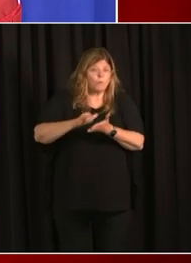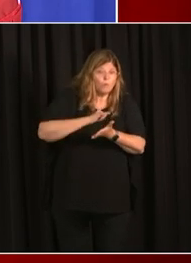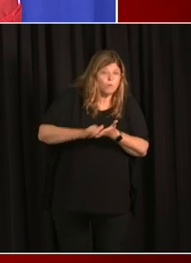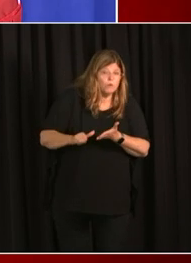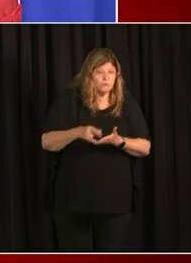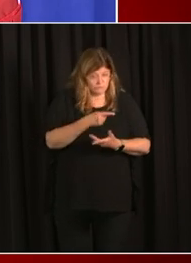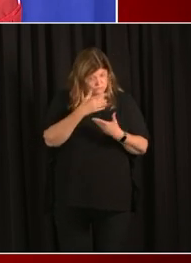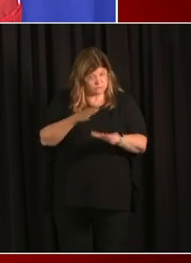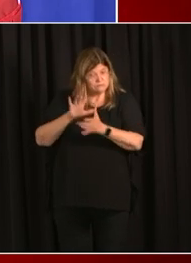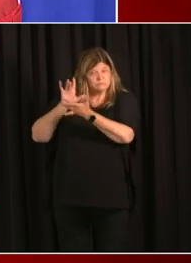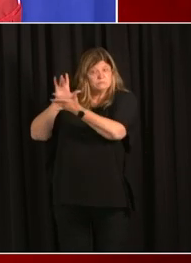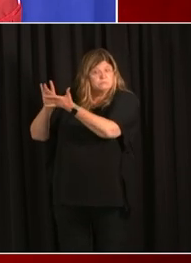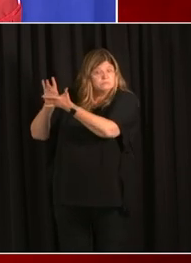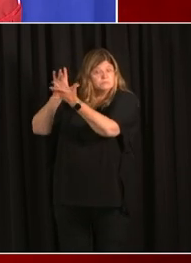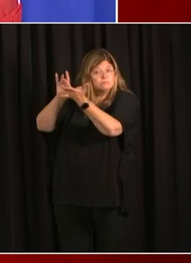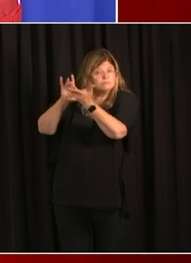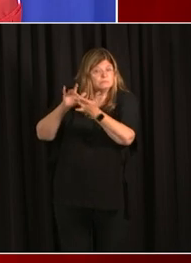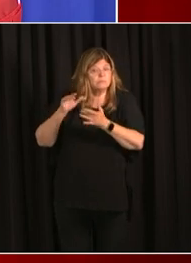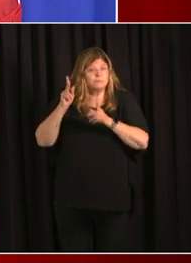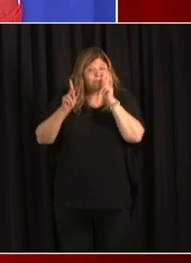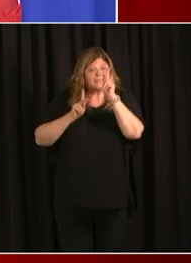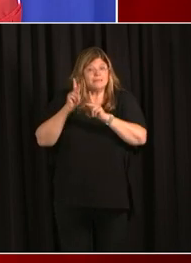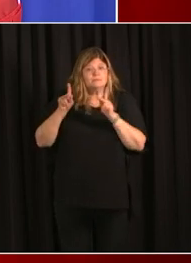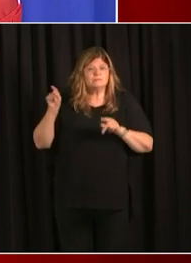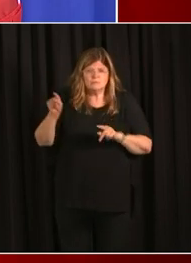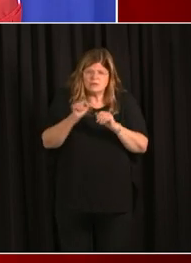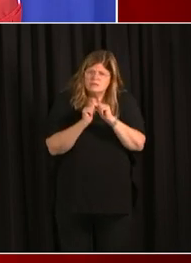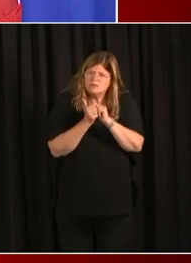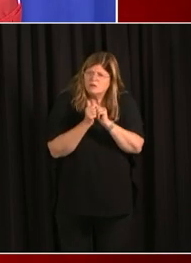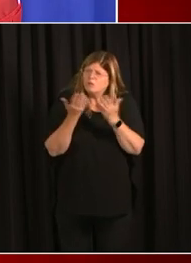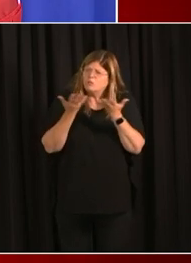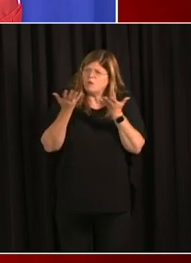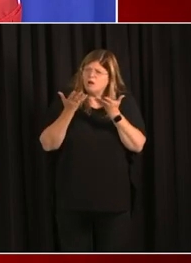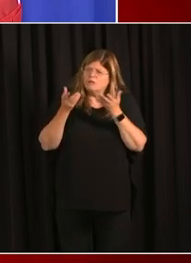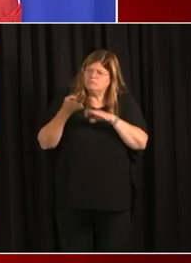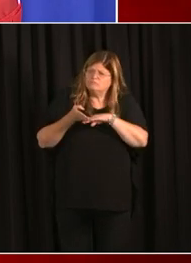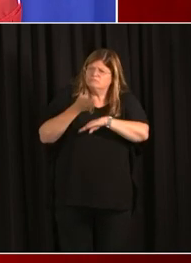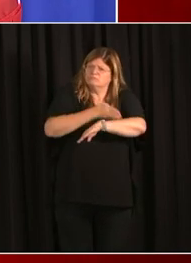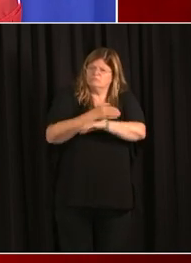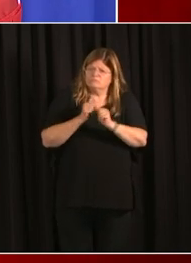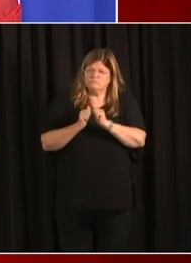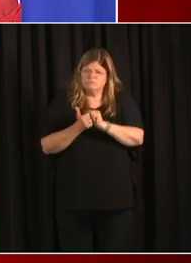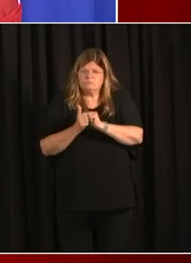there, and have you identified strategies that have worked there that could be applied in DC?